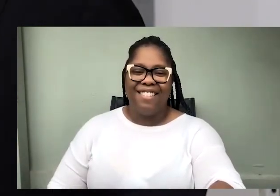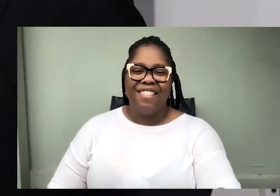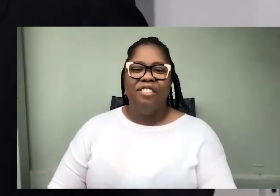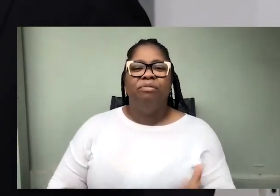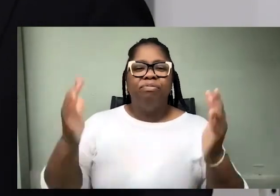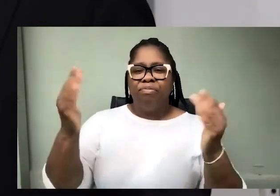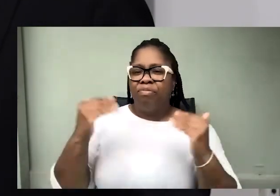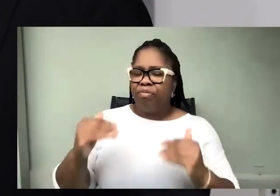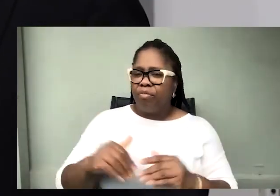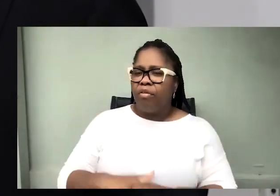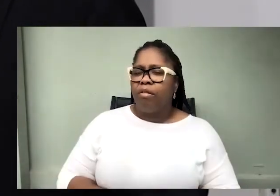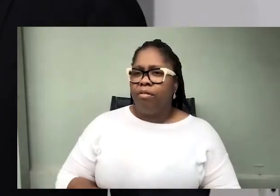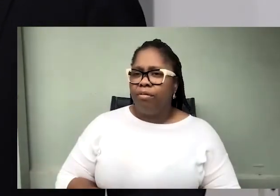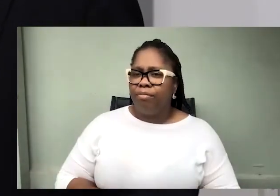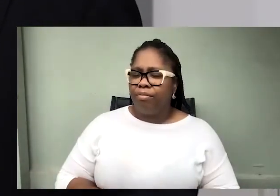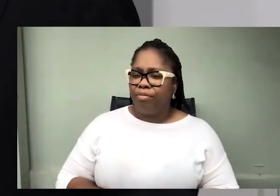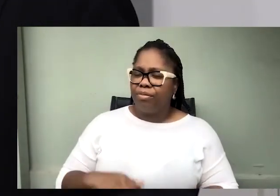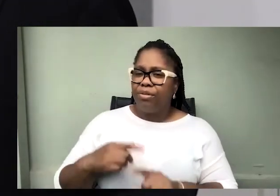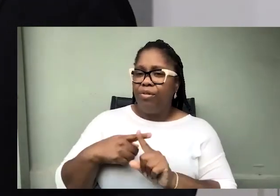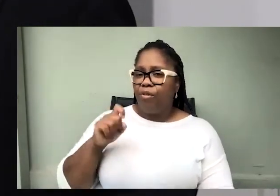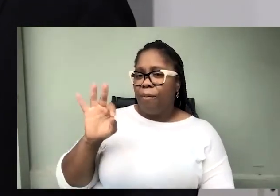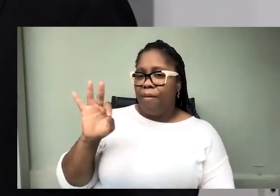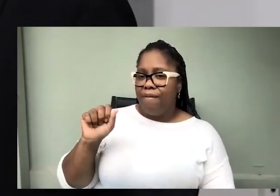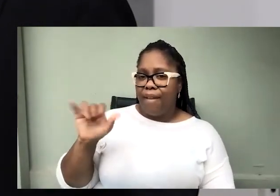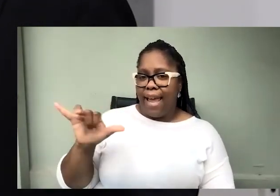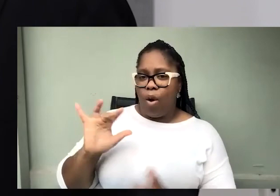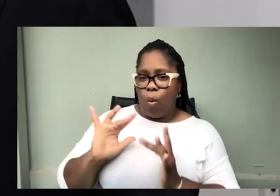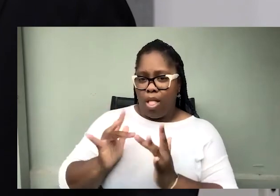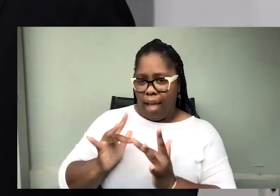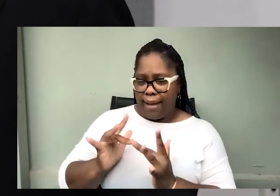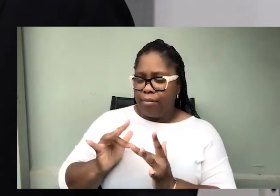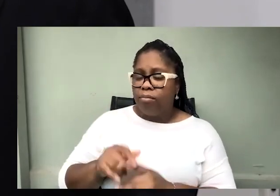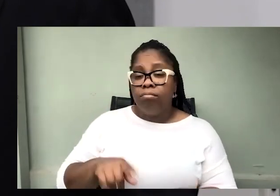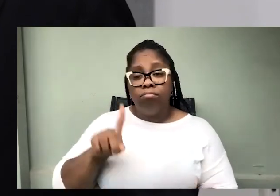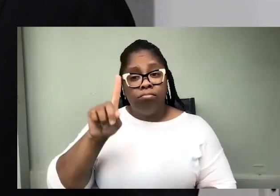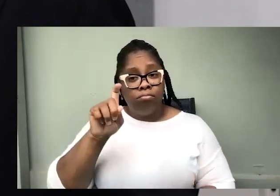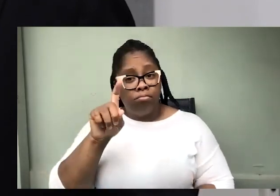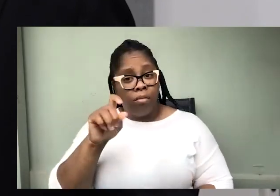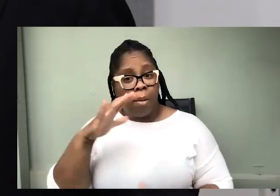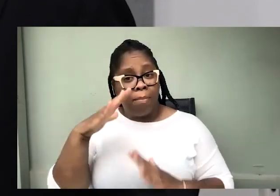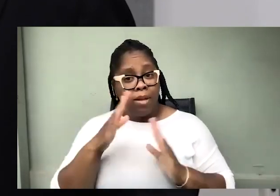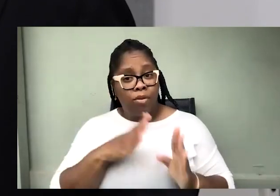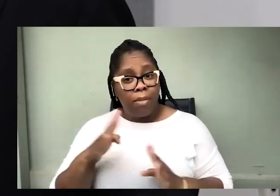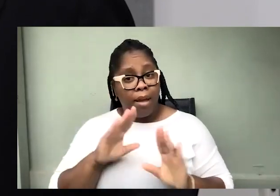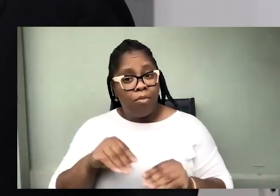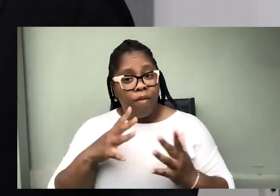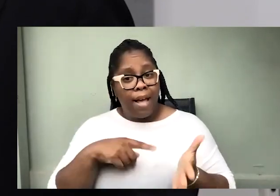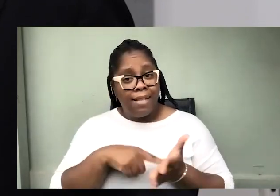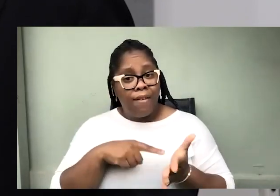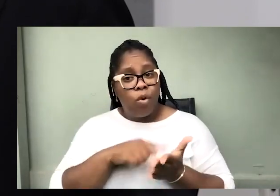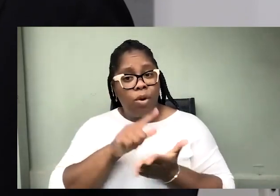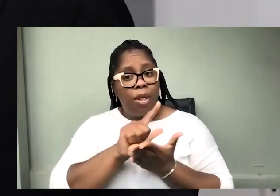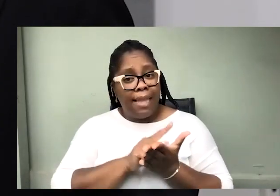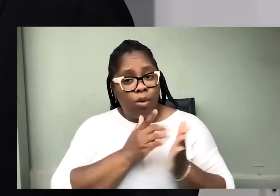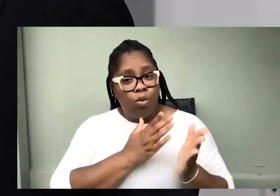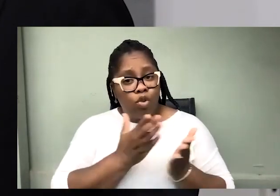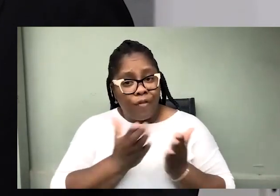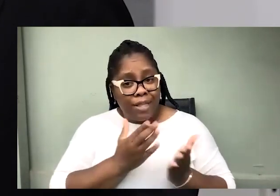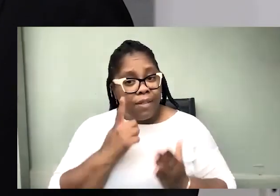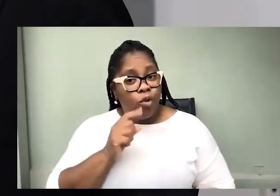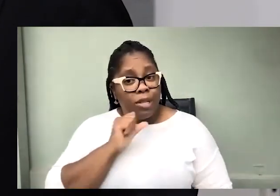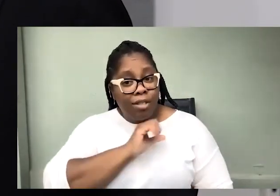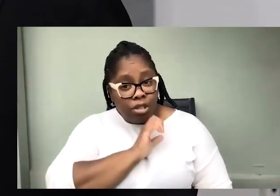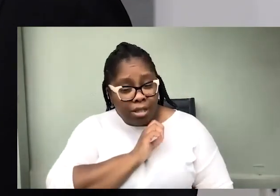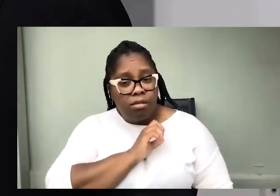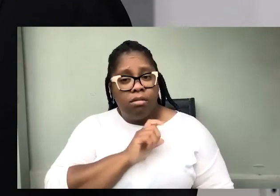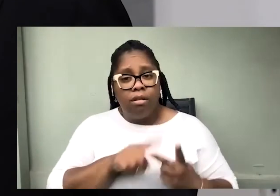Moving into a question that came from Faye online. Is there anything in the master plan to provide affordable legal services for seniors and